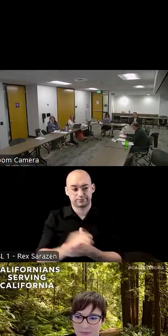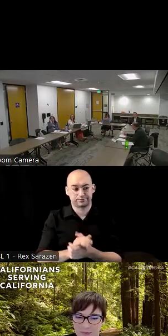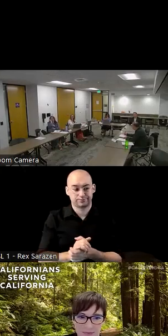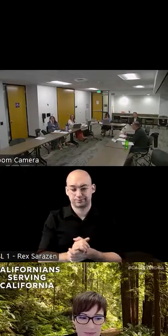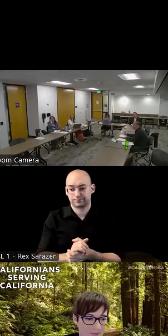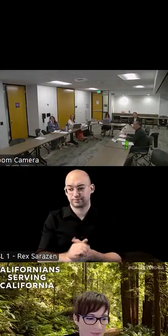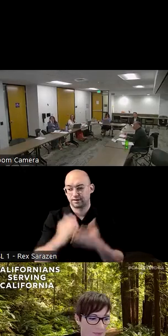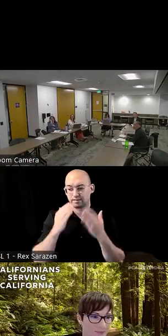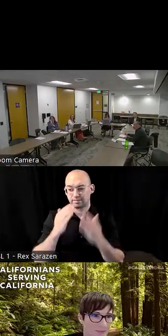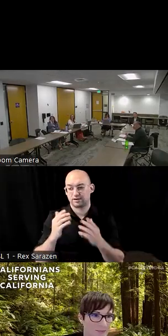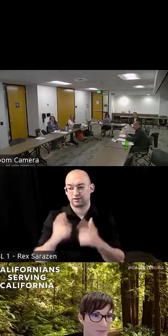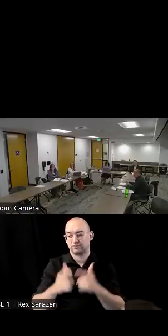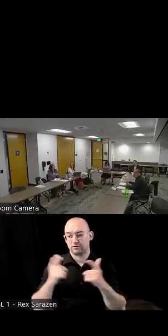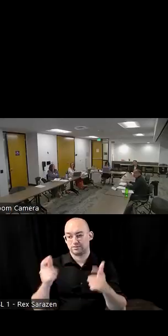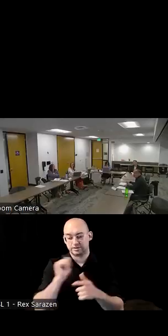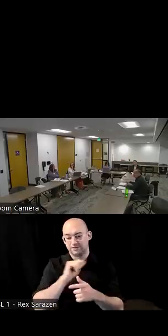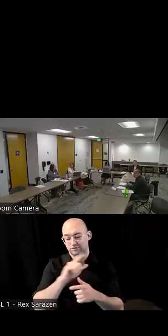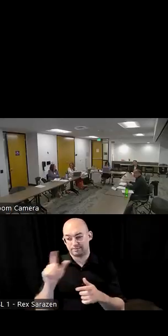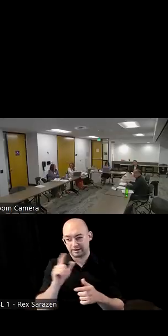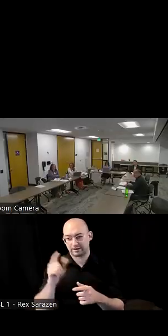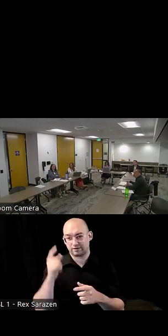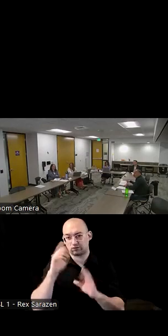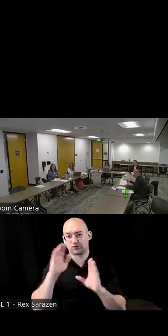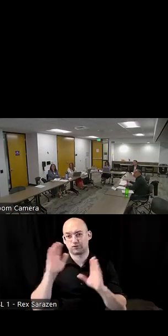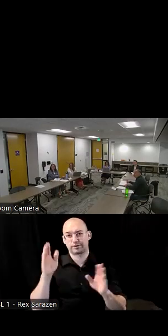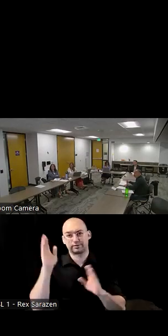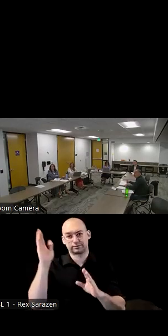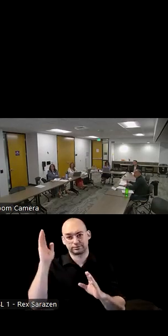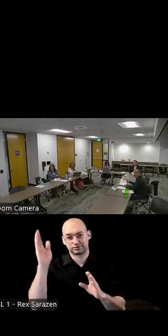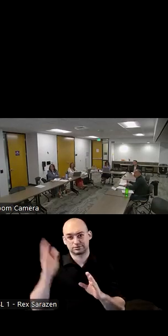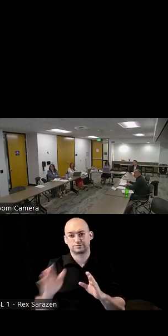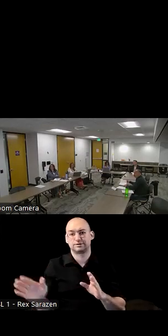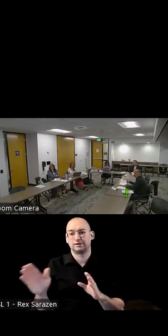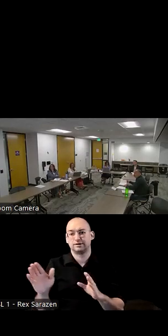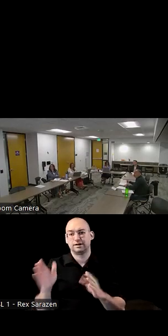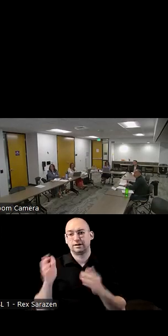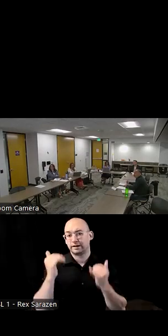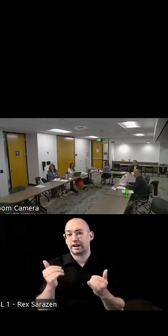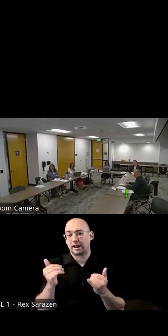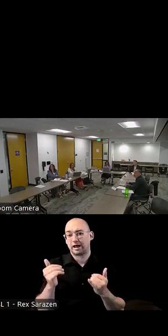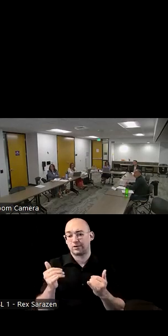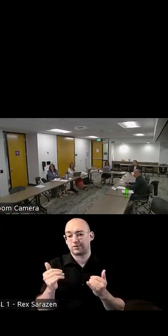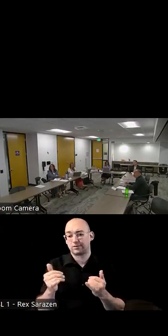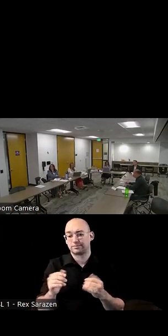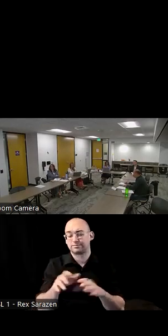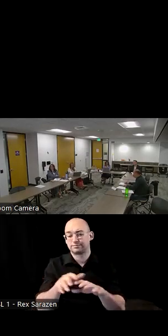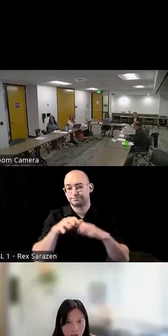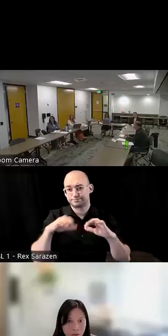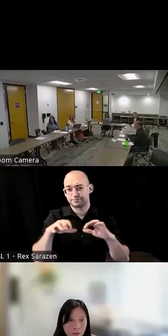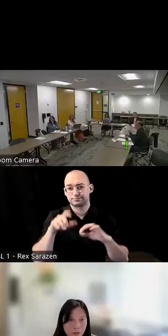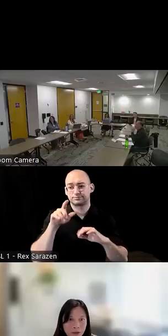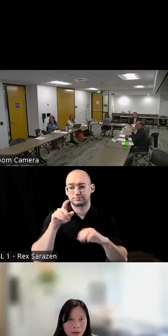Thank you so much, everyone, for the excellent presentations. Now it's our committee's